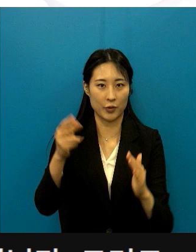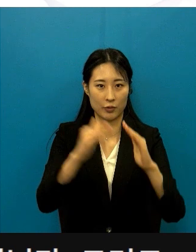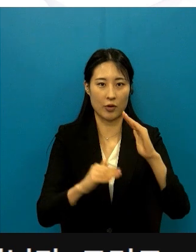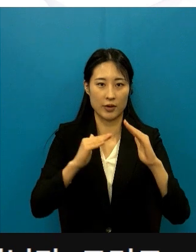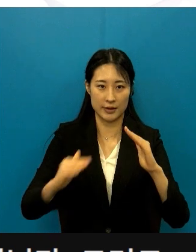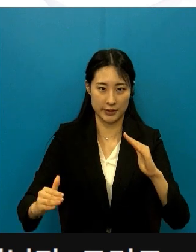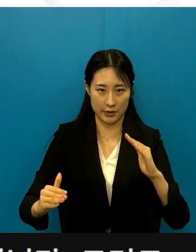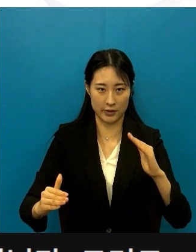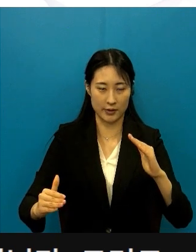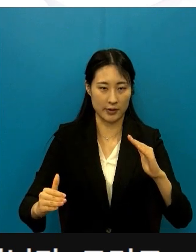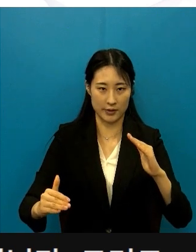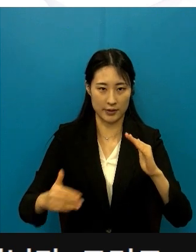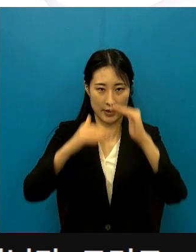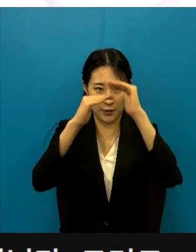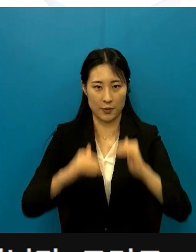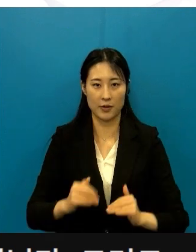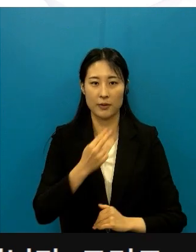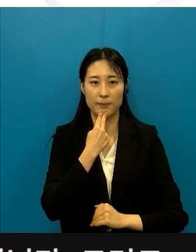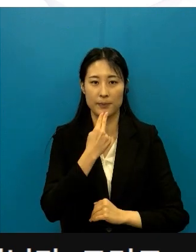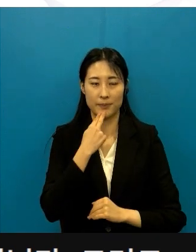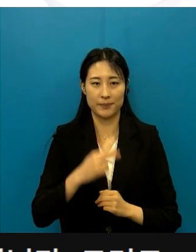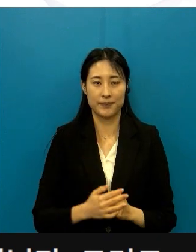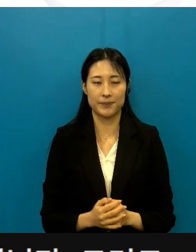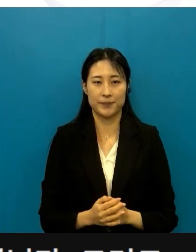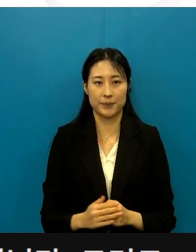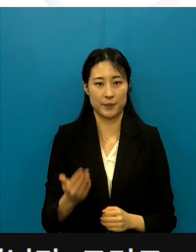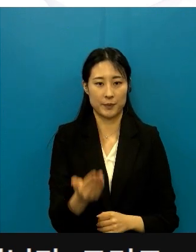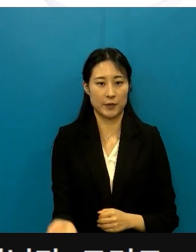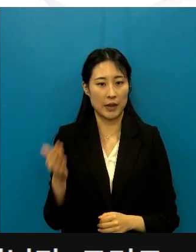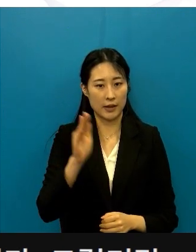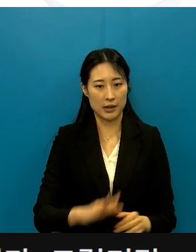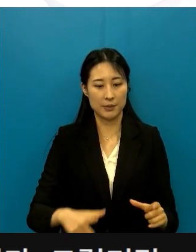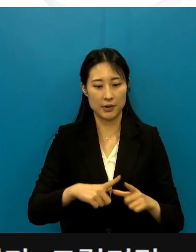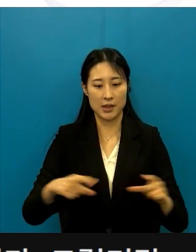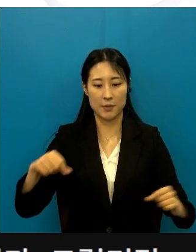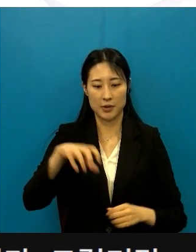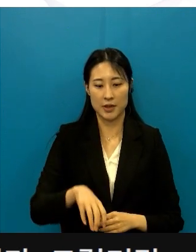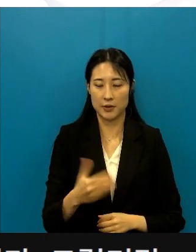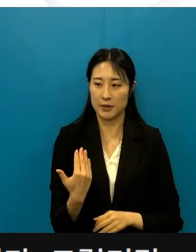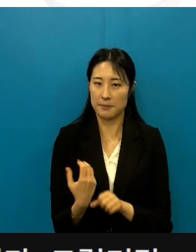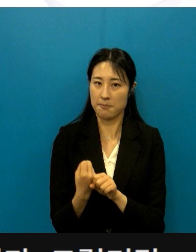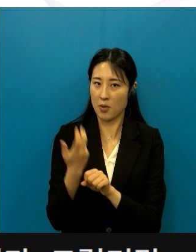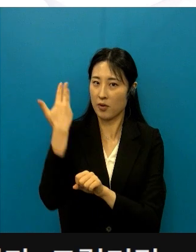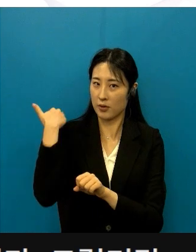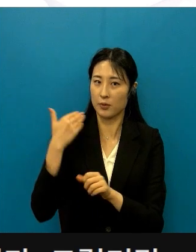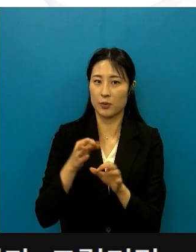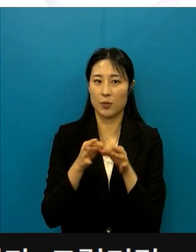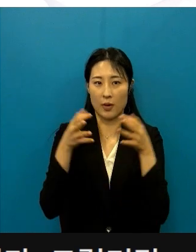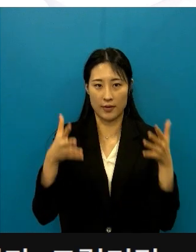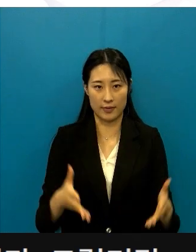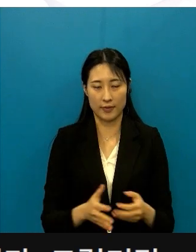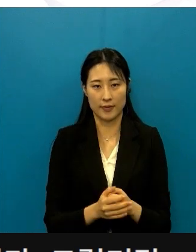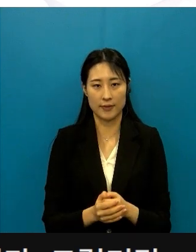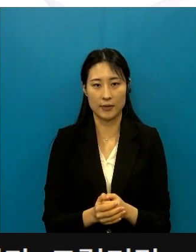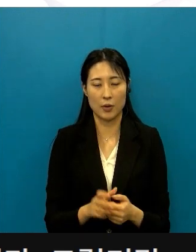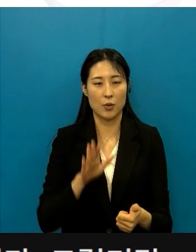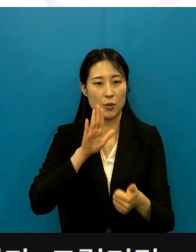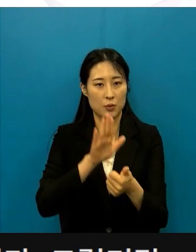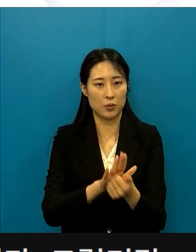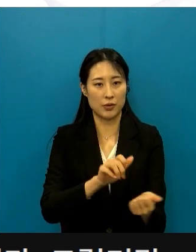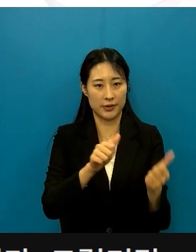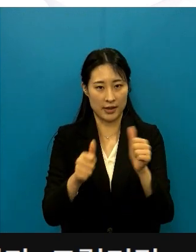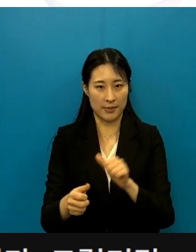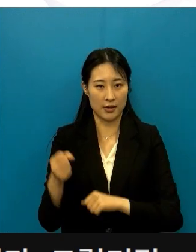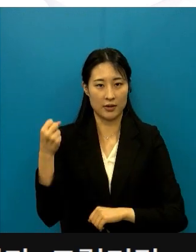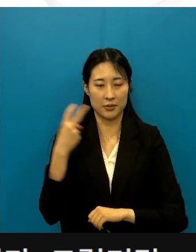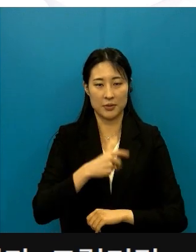over the past several years in Japan, cases of assisted suicide or voluntary euthanasia have